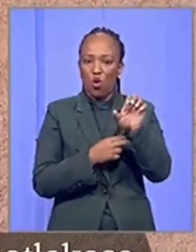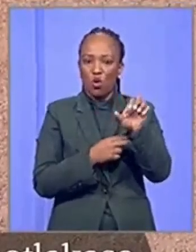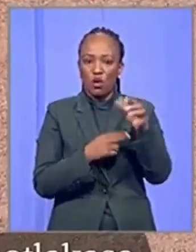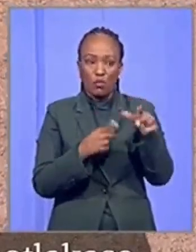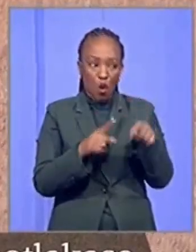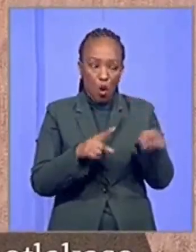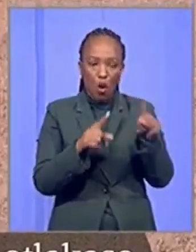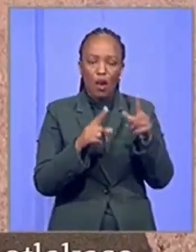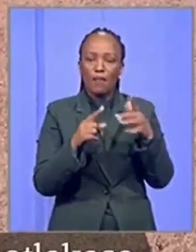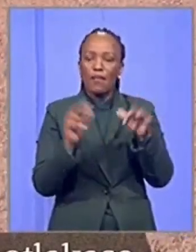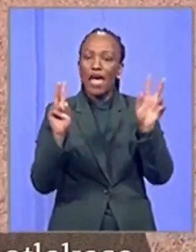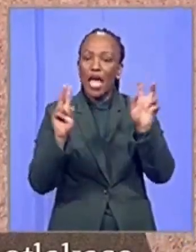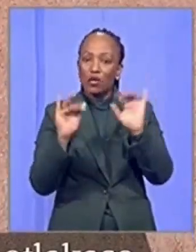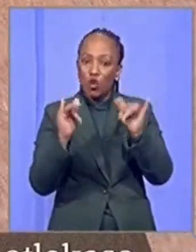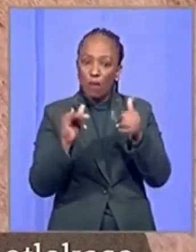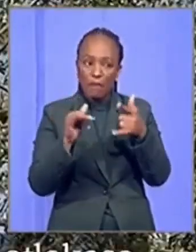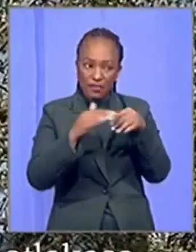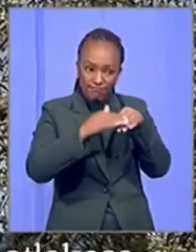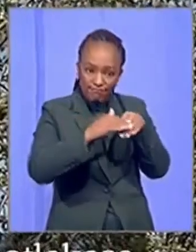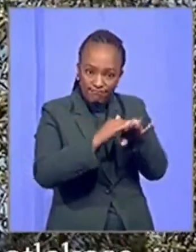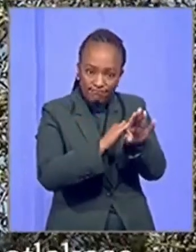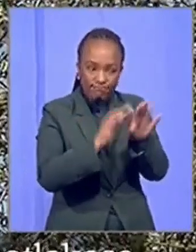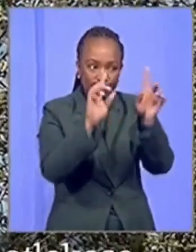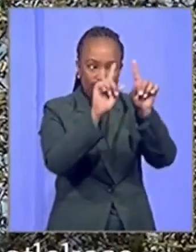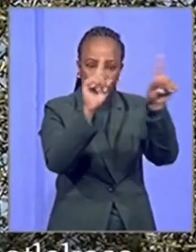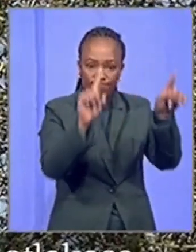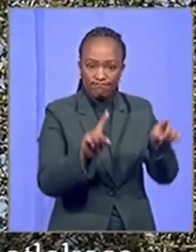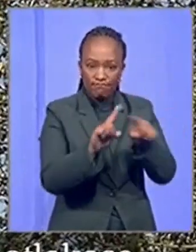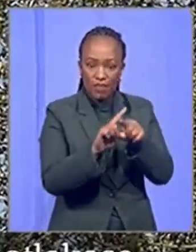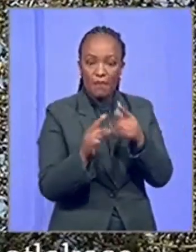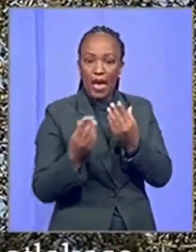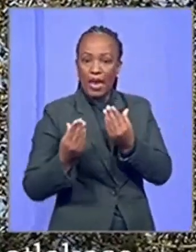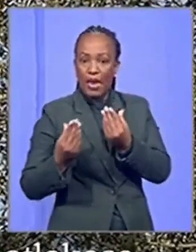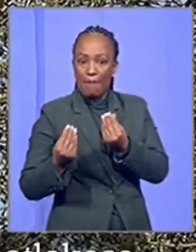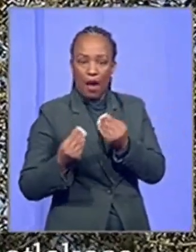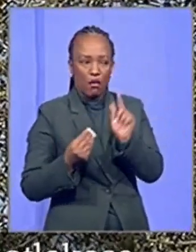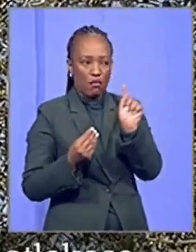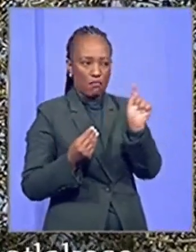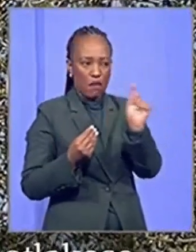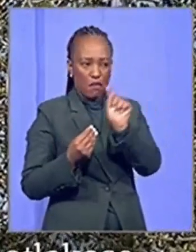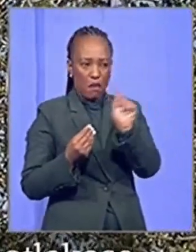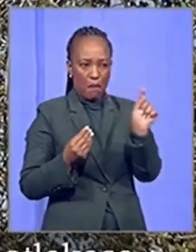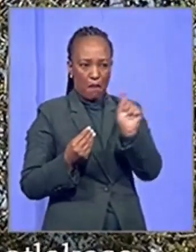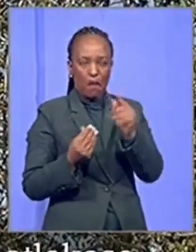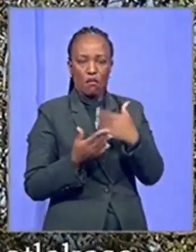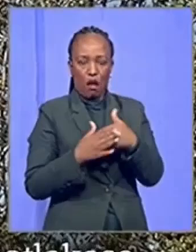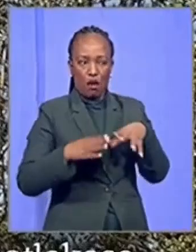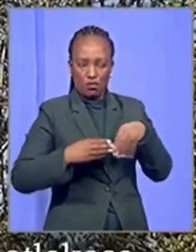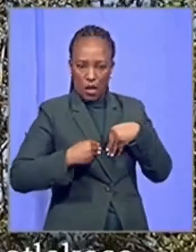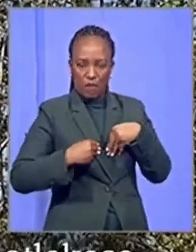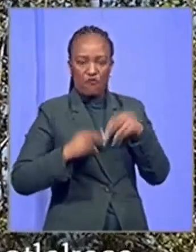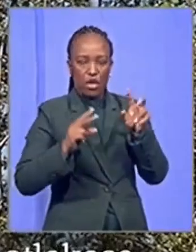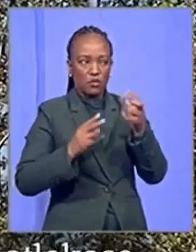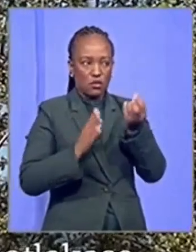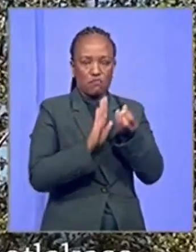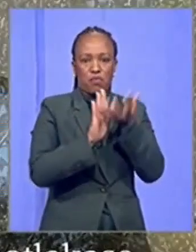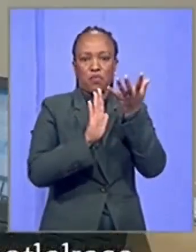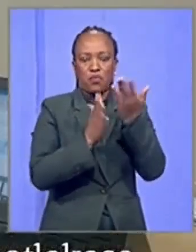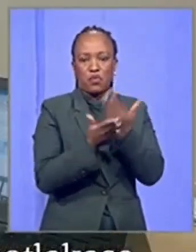tle ka sebele le go beakanya lepokisana leo leswa le go atšhela dinomoro tšeo di ilego go dira gore a kgone go amogela dinomoro tša mohlagase